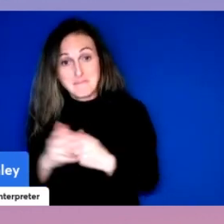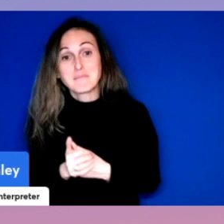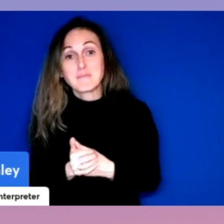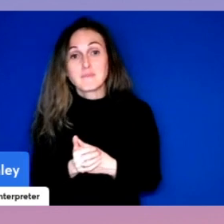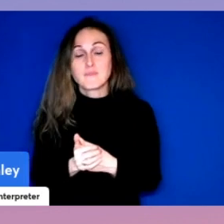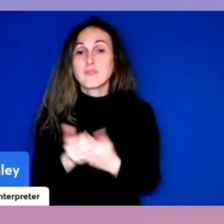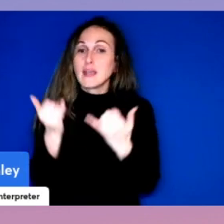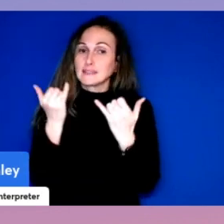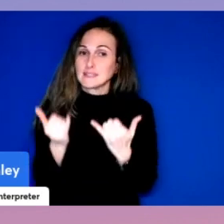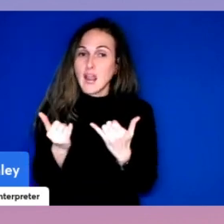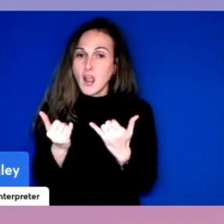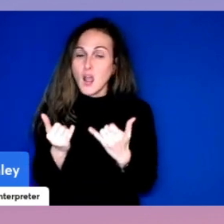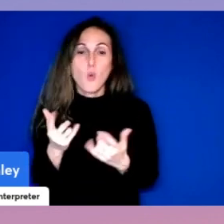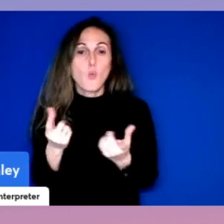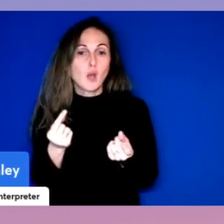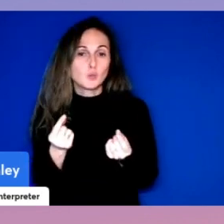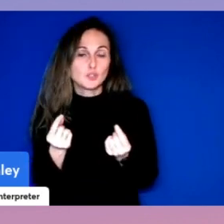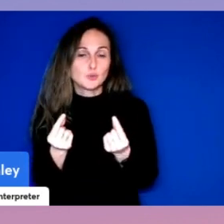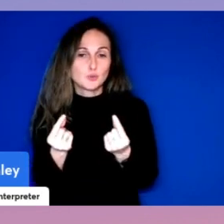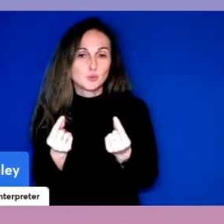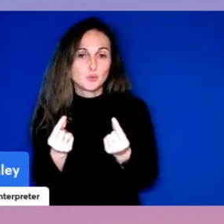And now what we'll do